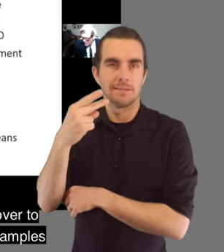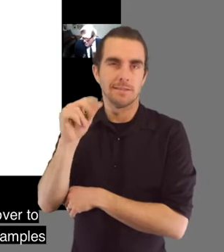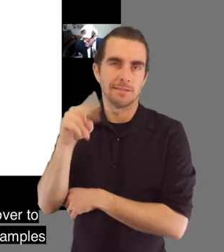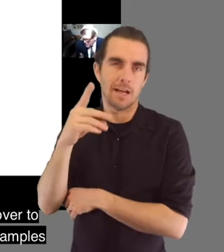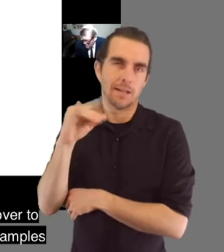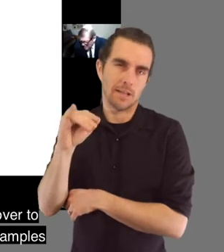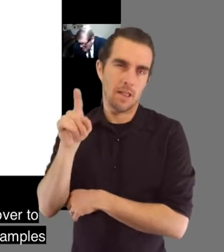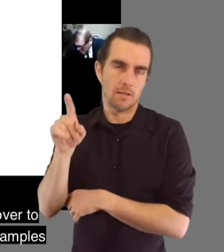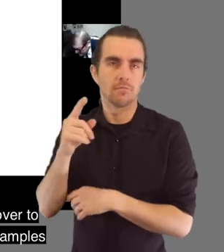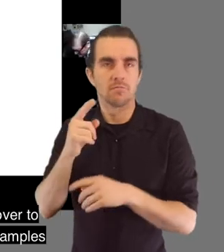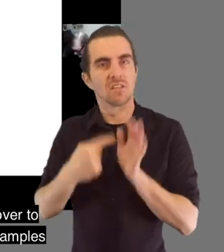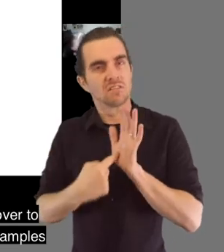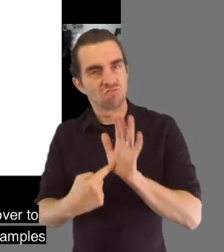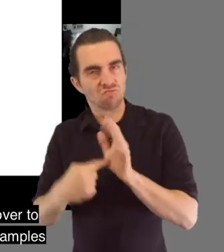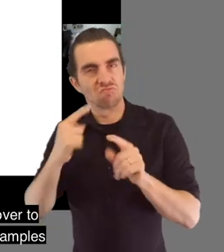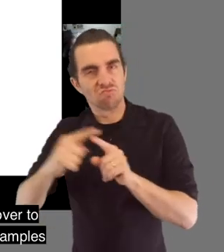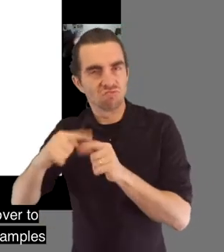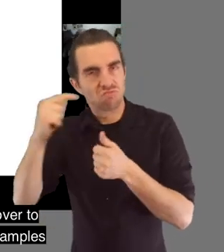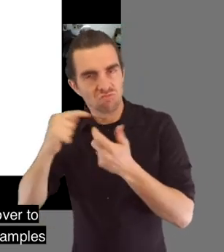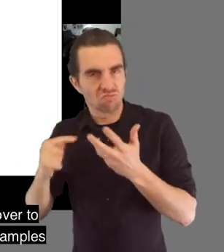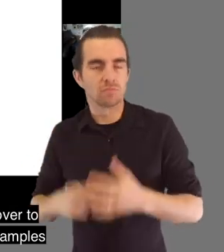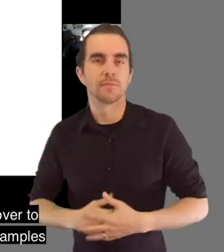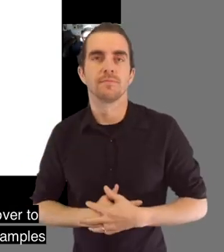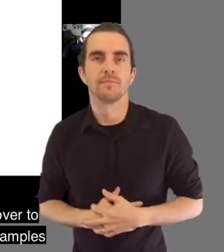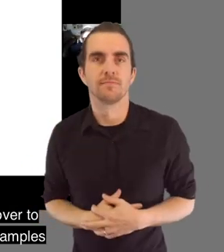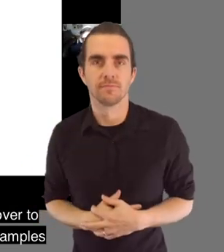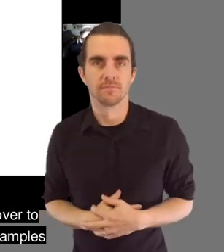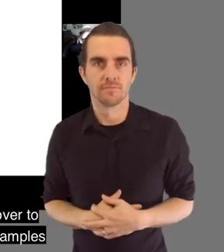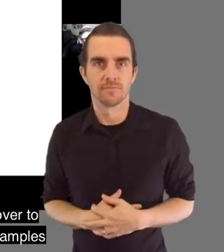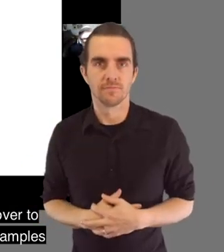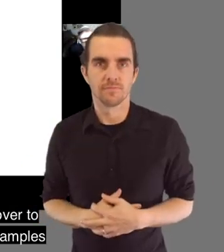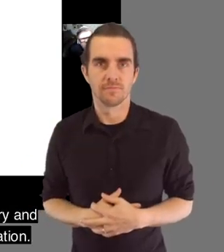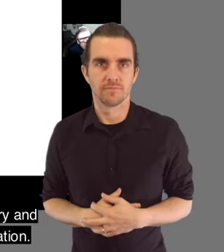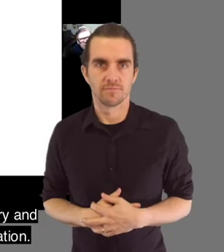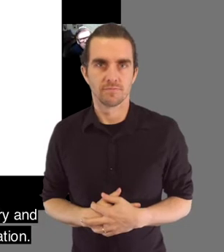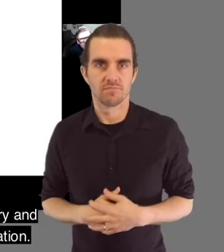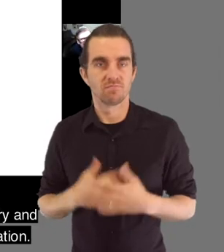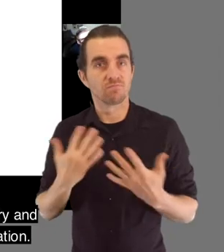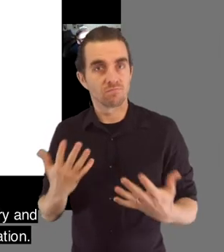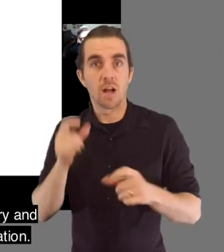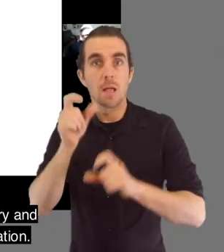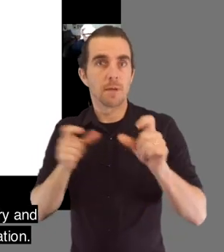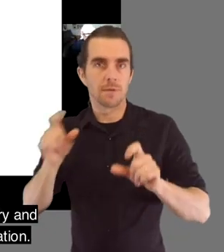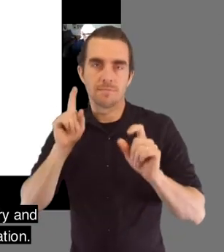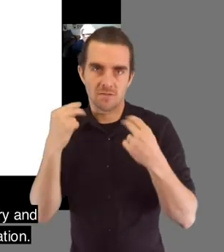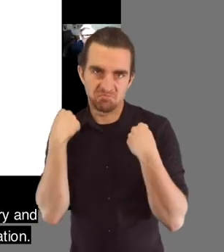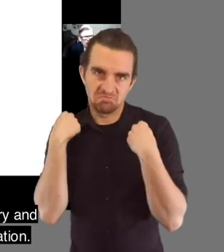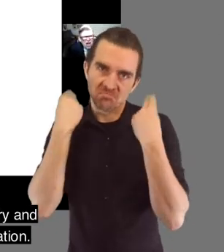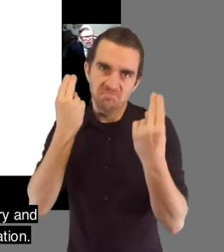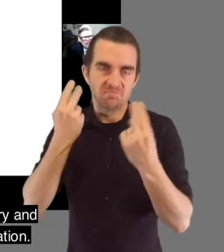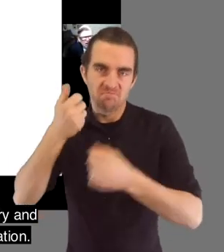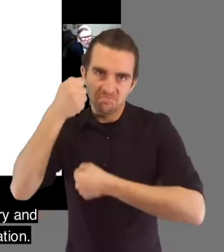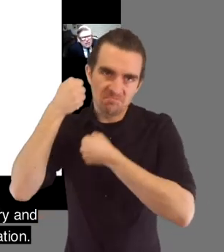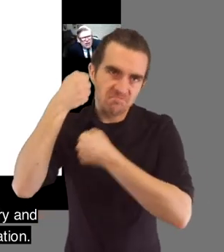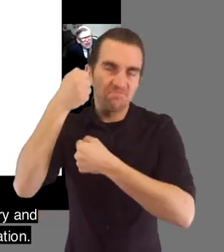Now over to Tandy to take us through a few examples of people standing up for and to try